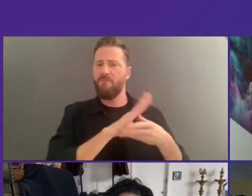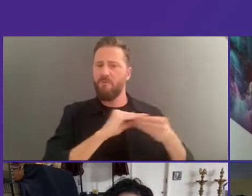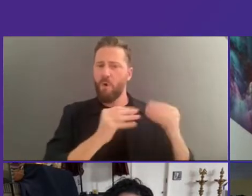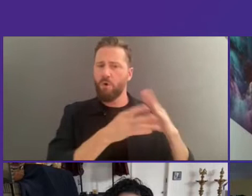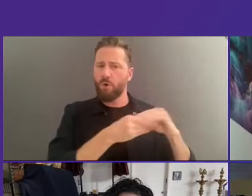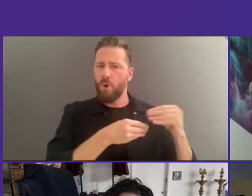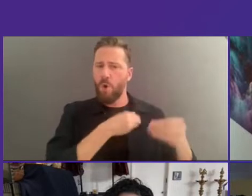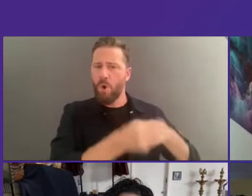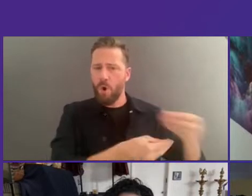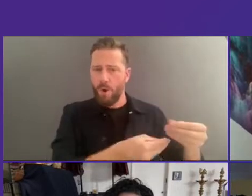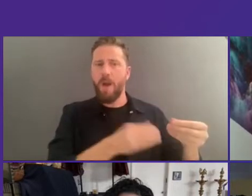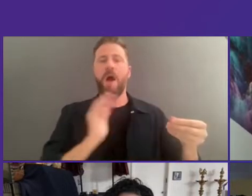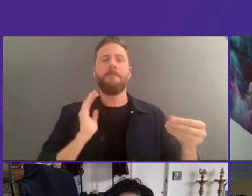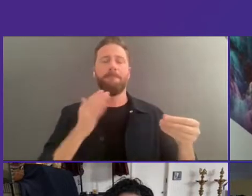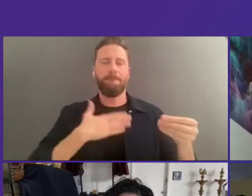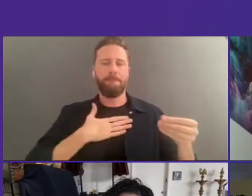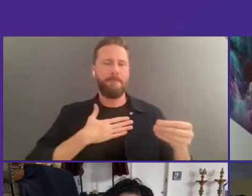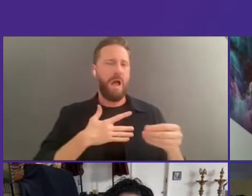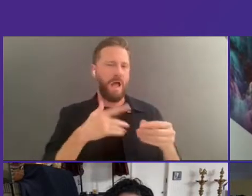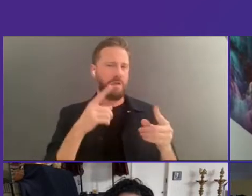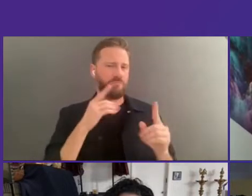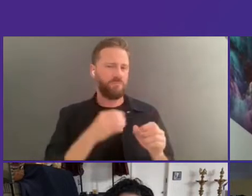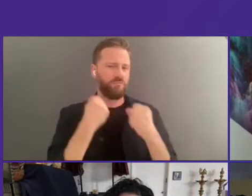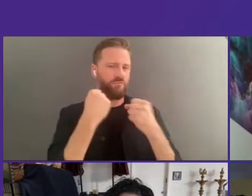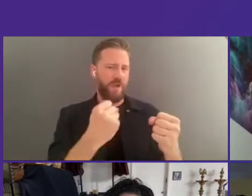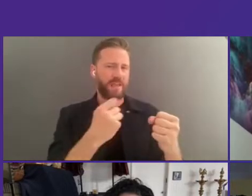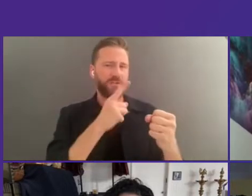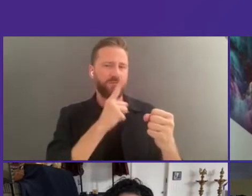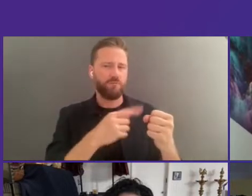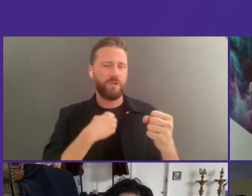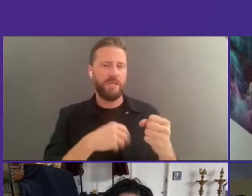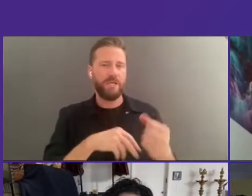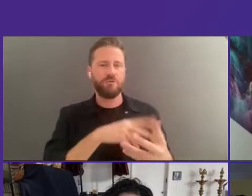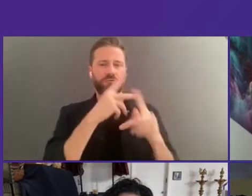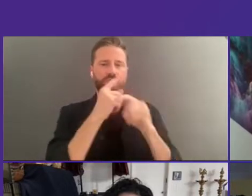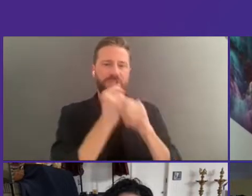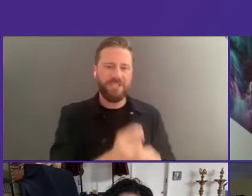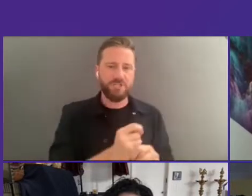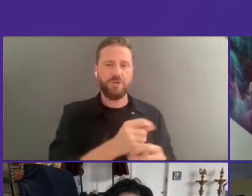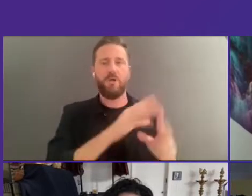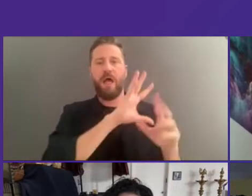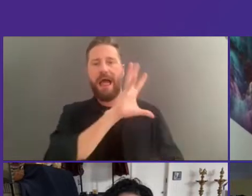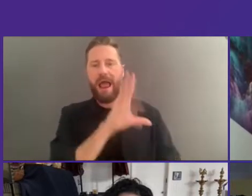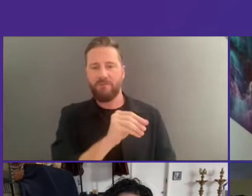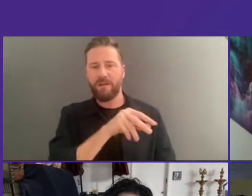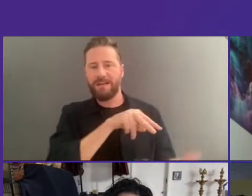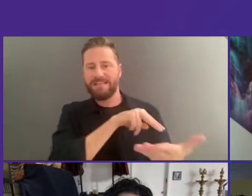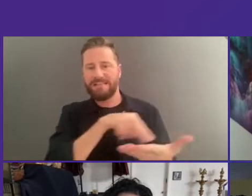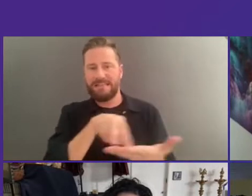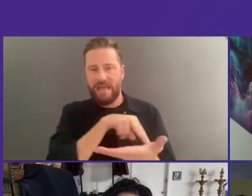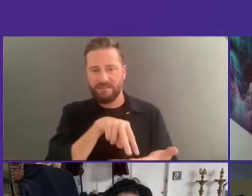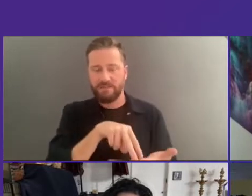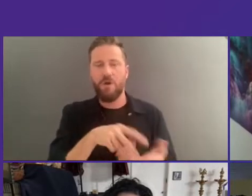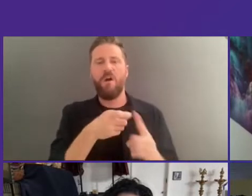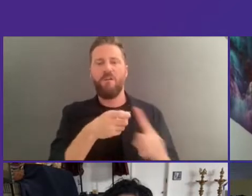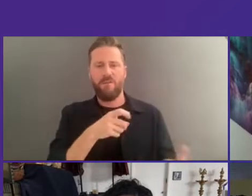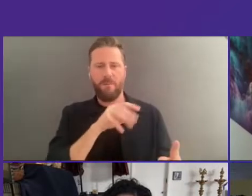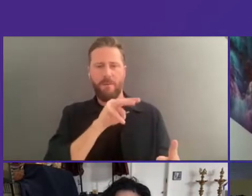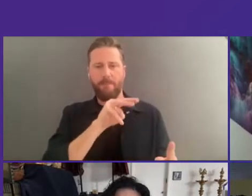my forte is traditional African dance, mainly from the old Mali